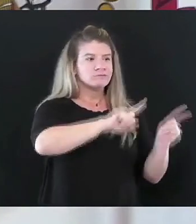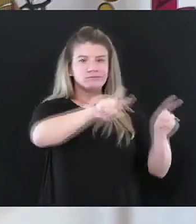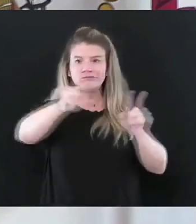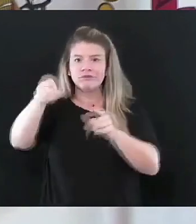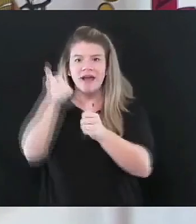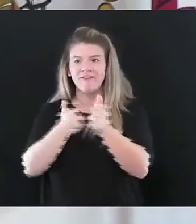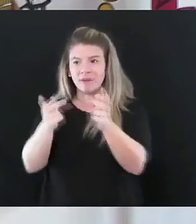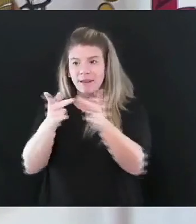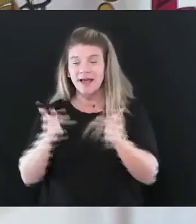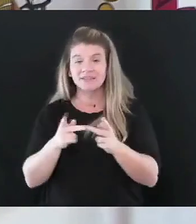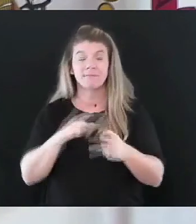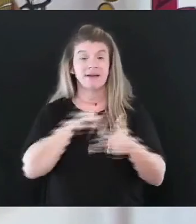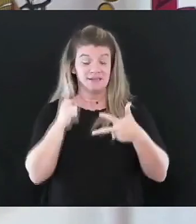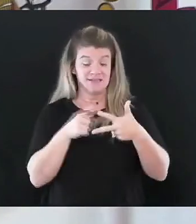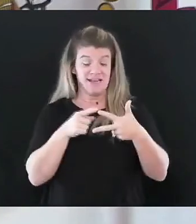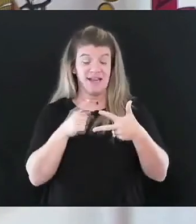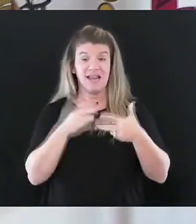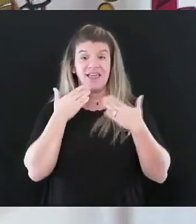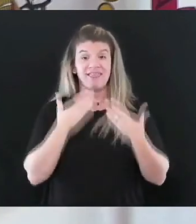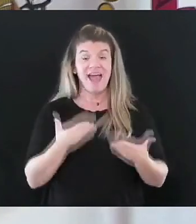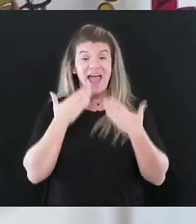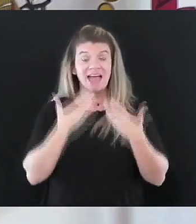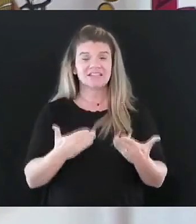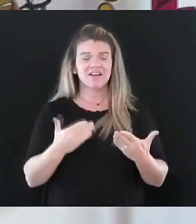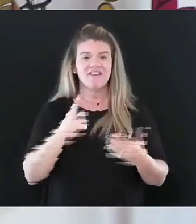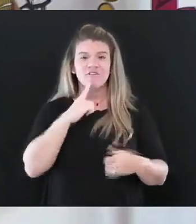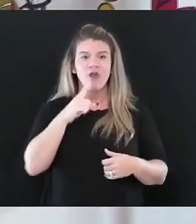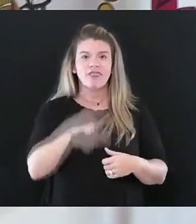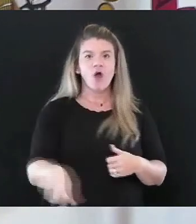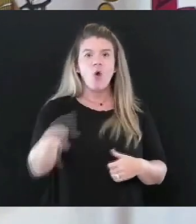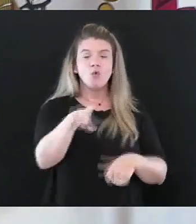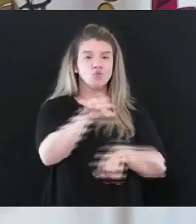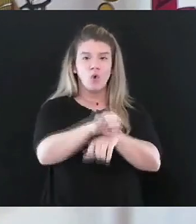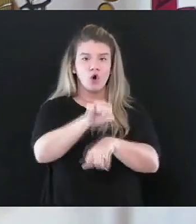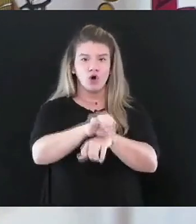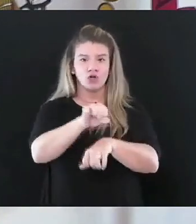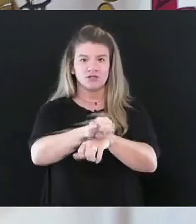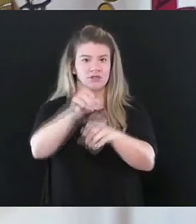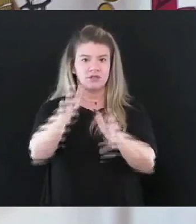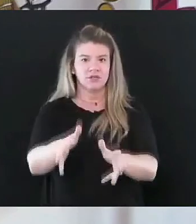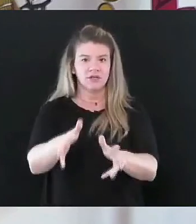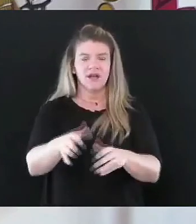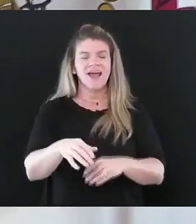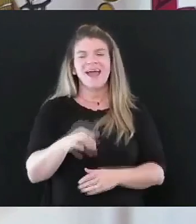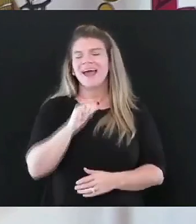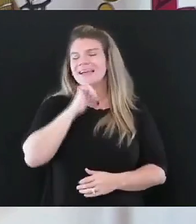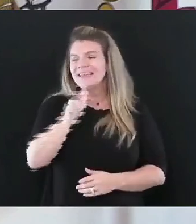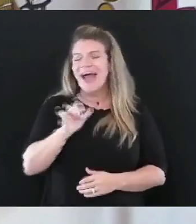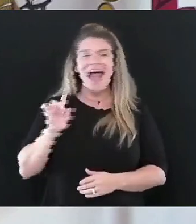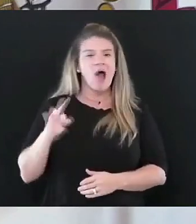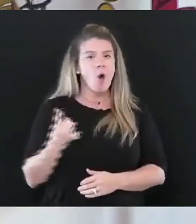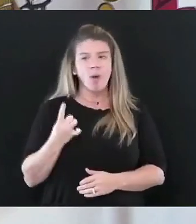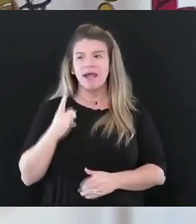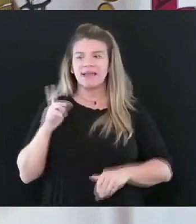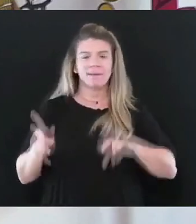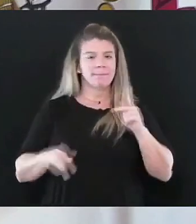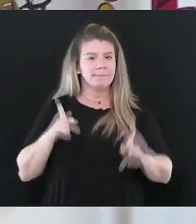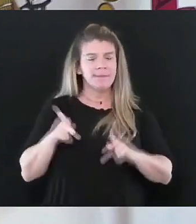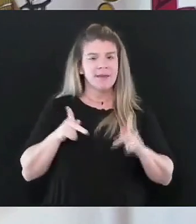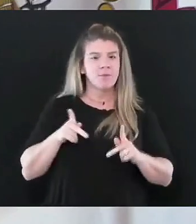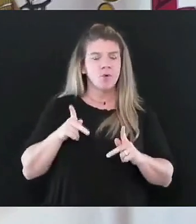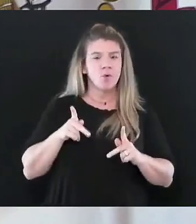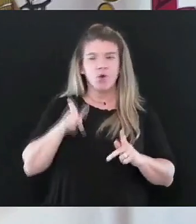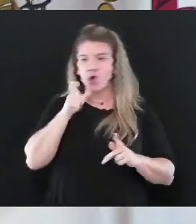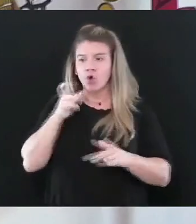And another special thanks go out to all those workers, not just, the people that are the recipients by any stretch of